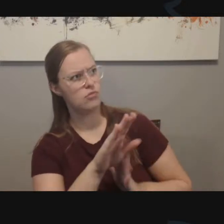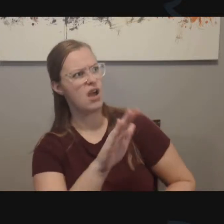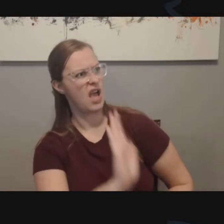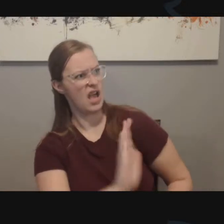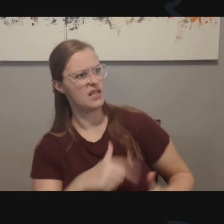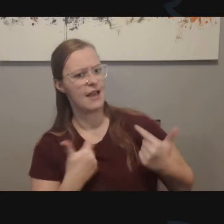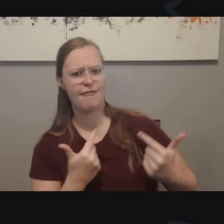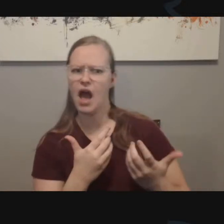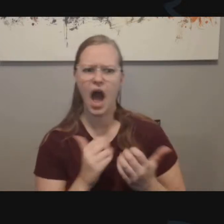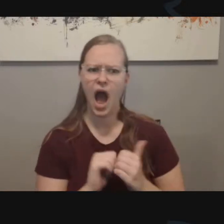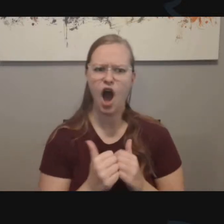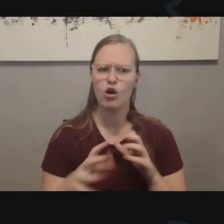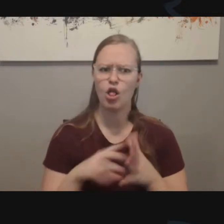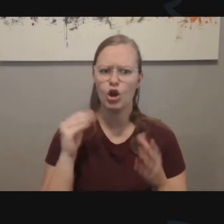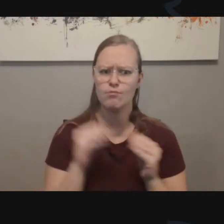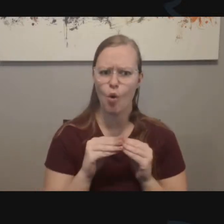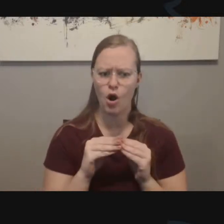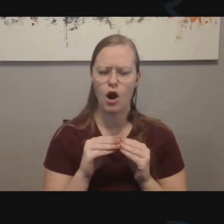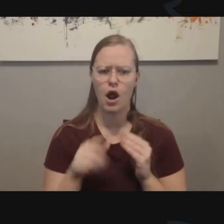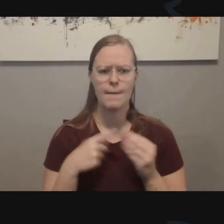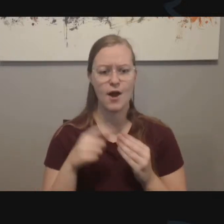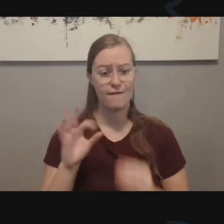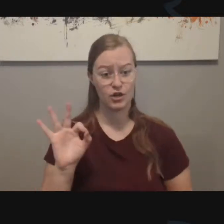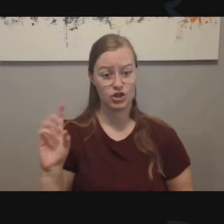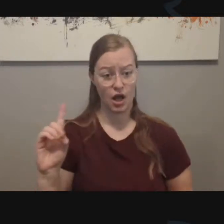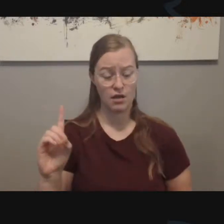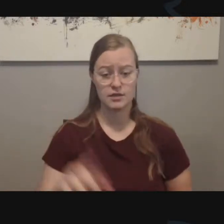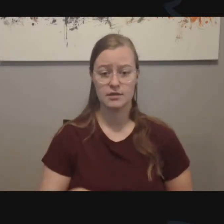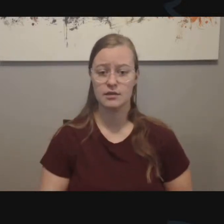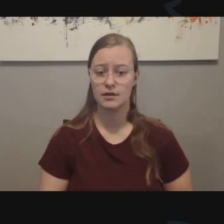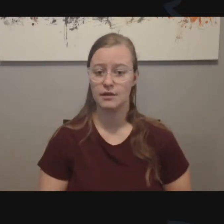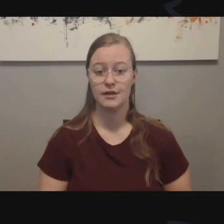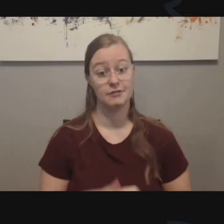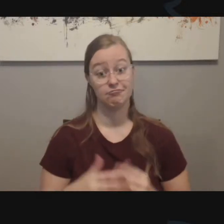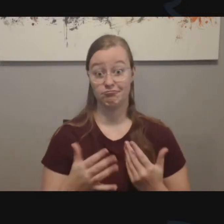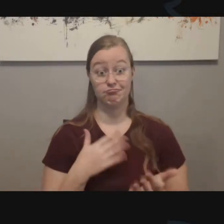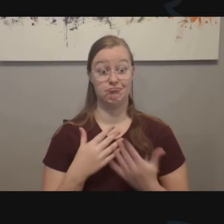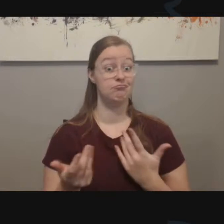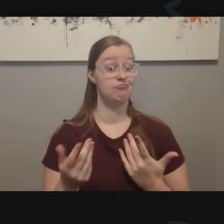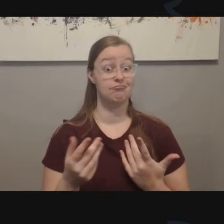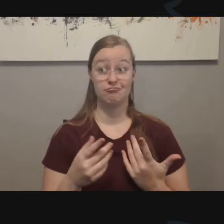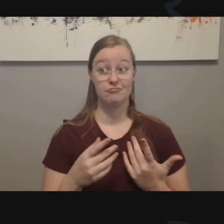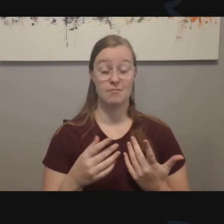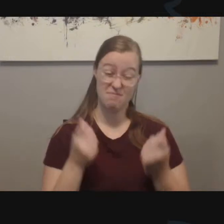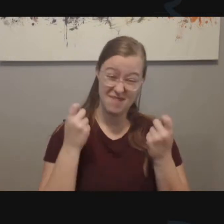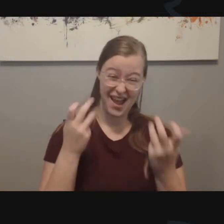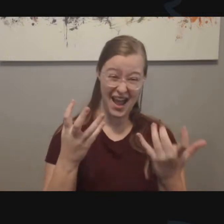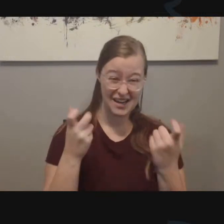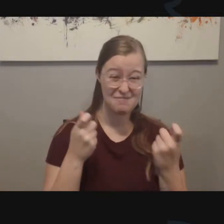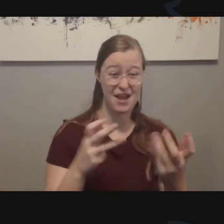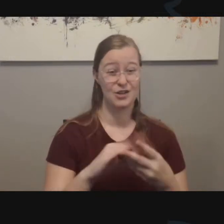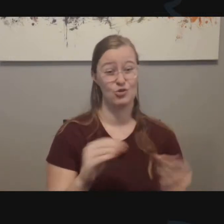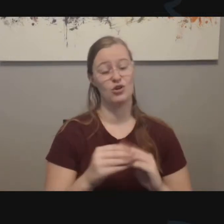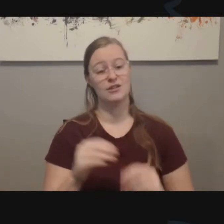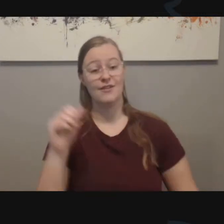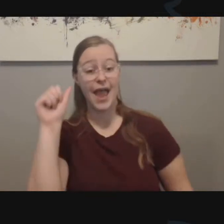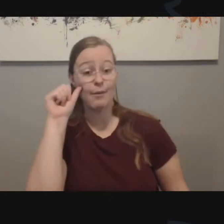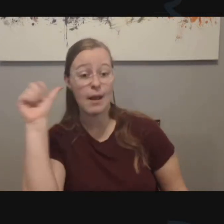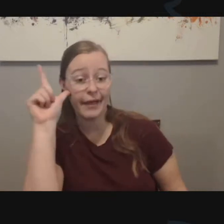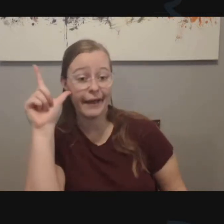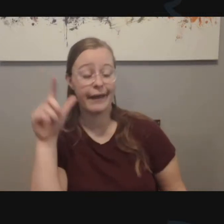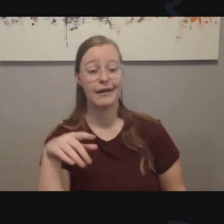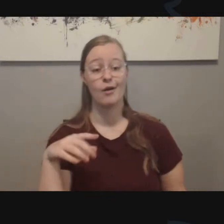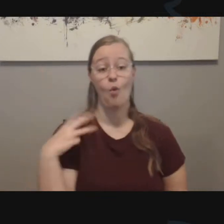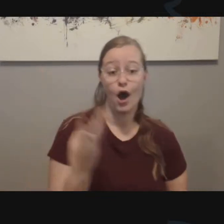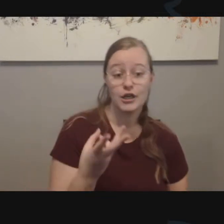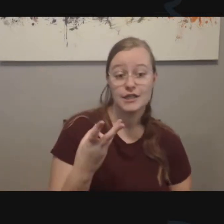about Frederick Douglass? Despite the tens of thousands of studies of George Washington and Abraham Lincoln, we never seem